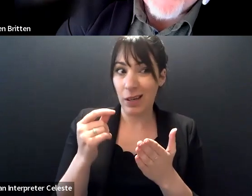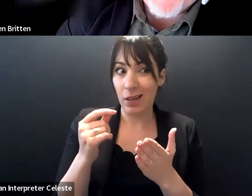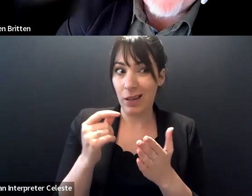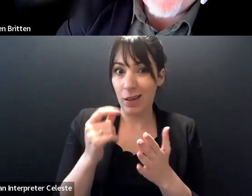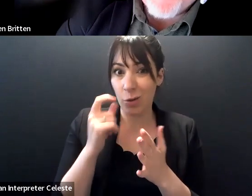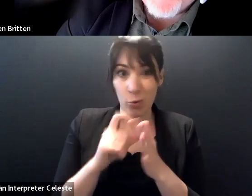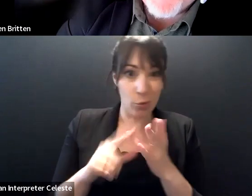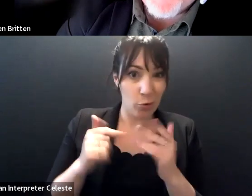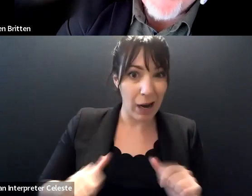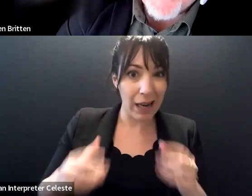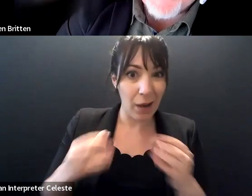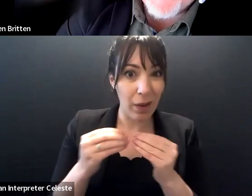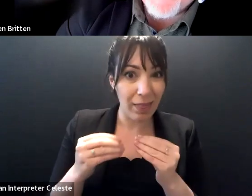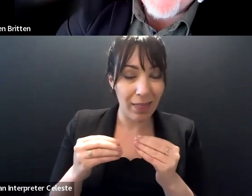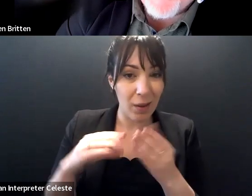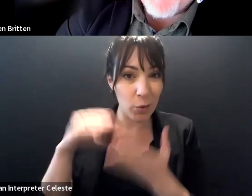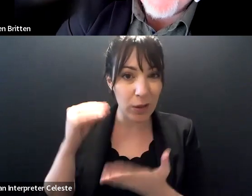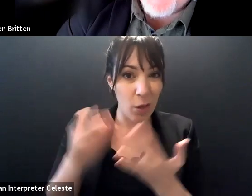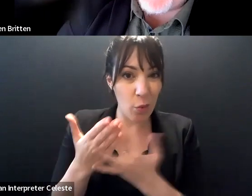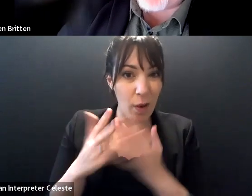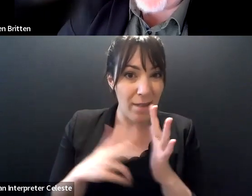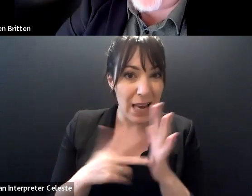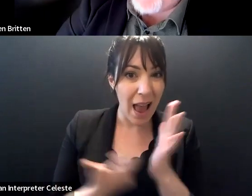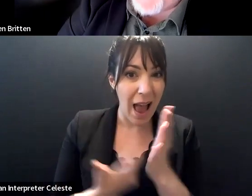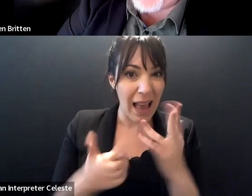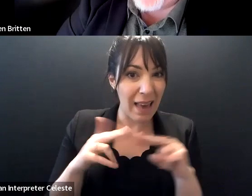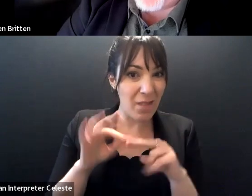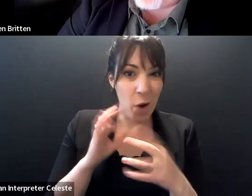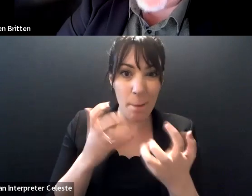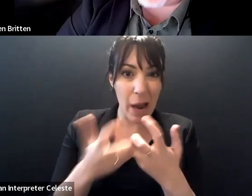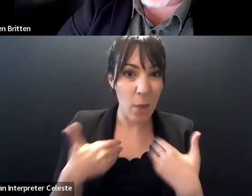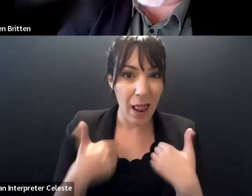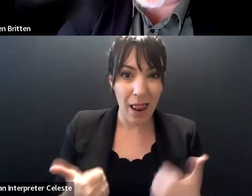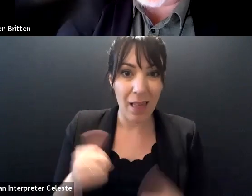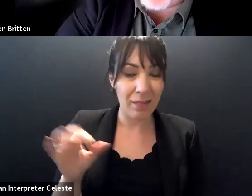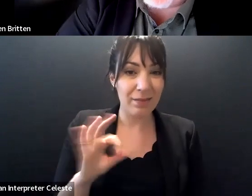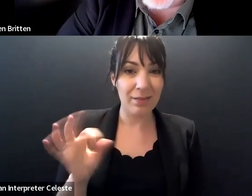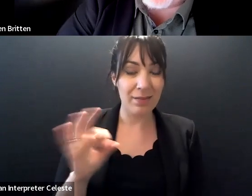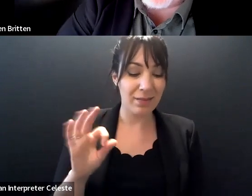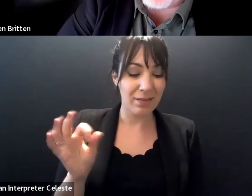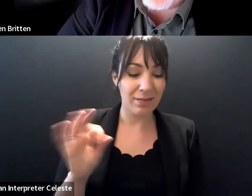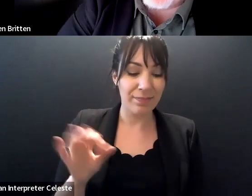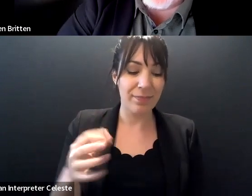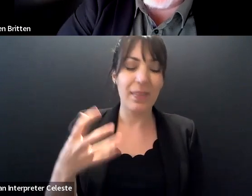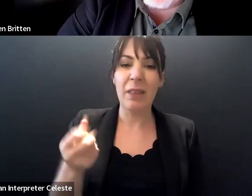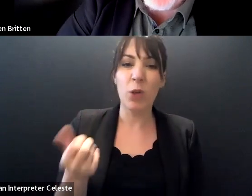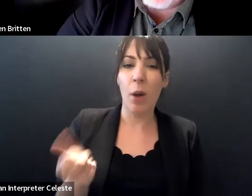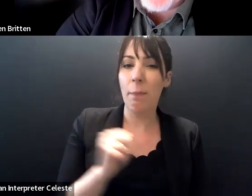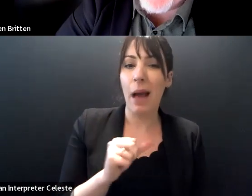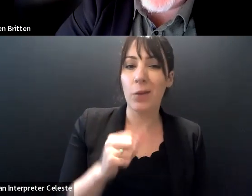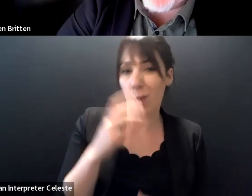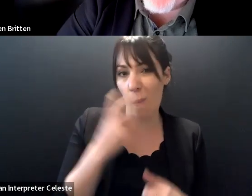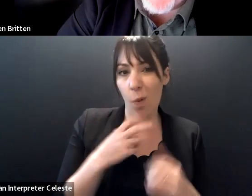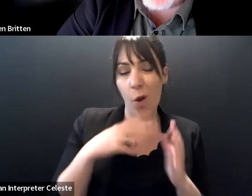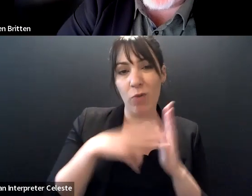an appropriate form to do that in? And in some cases, as we said, going back to that reading pack mentality that we had